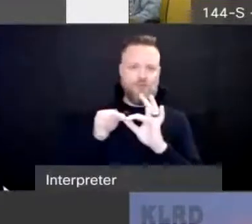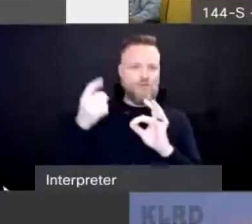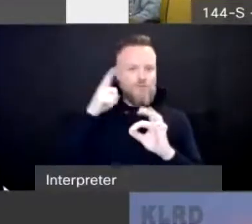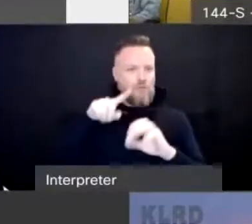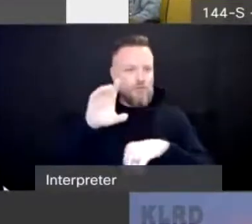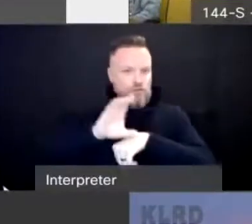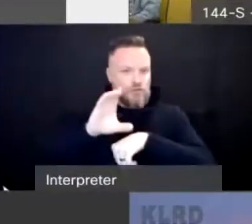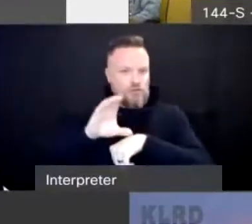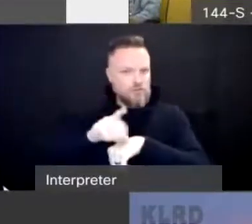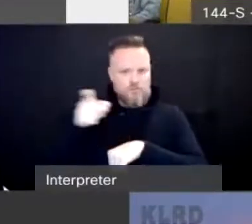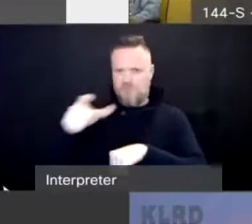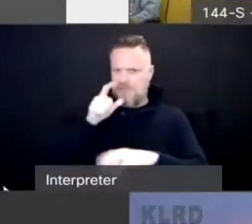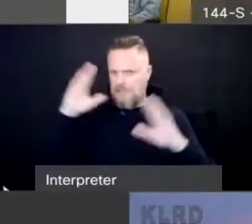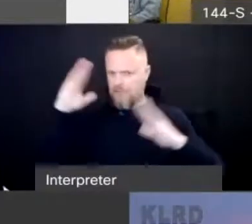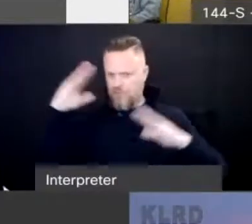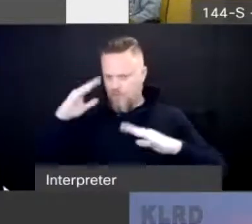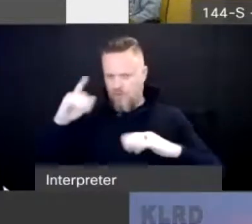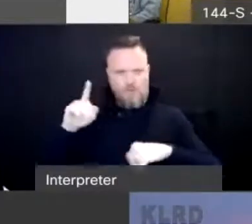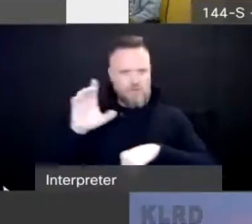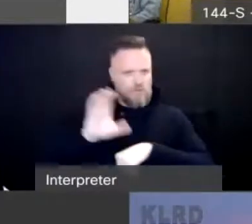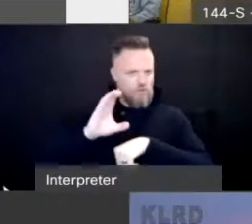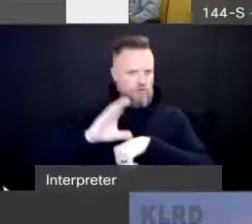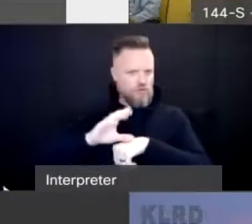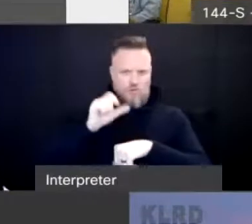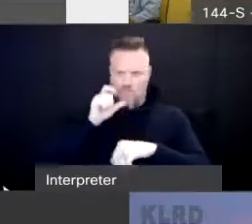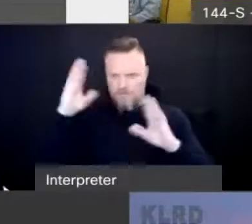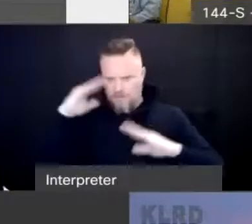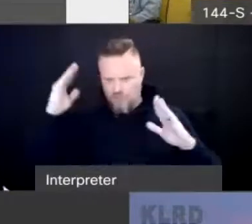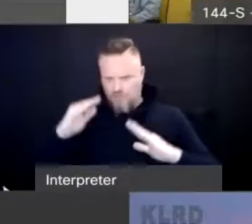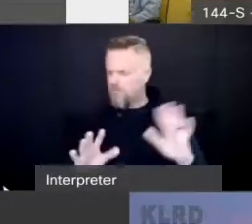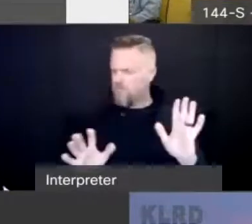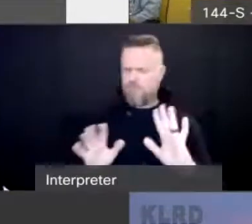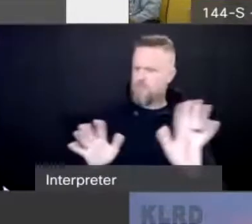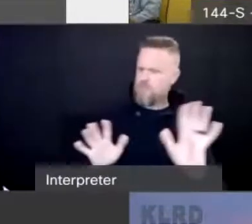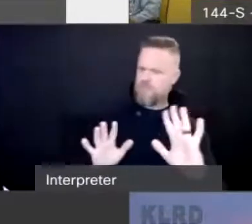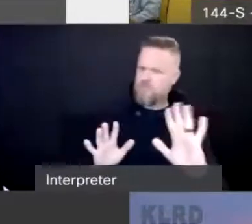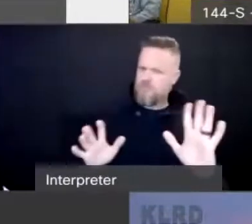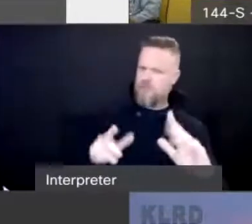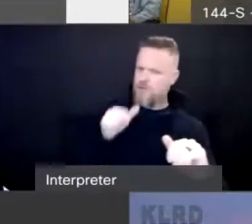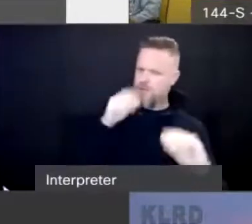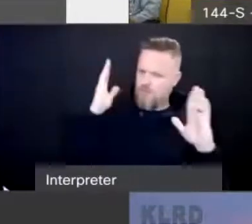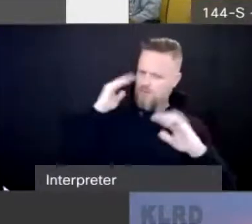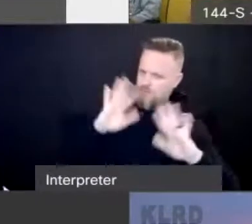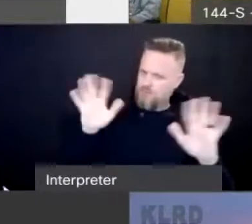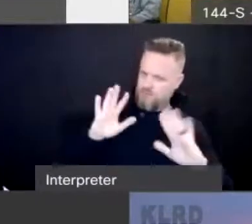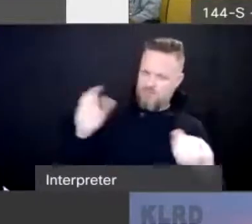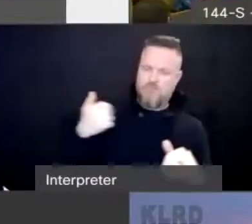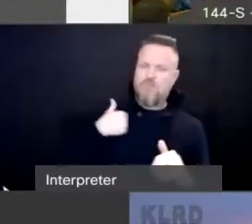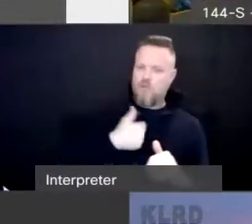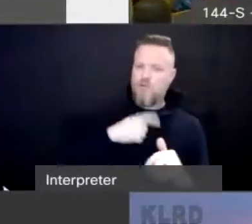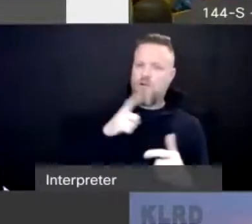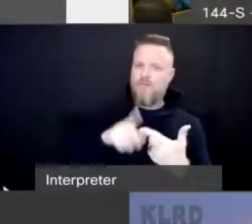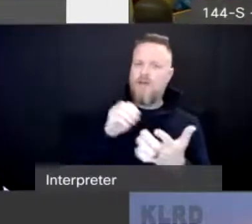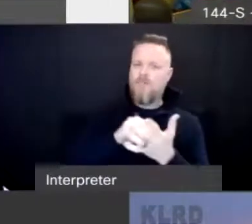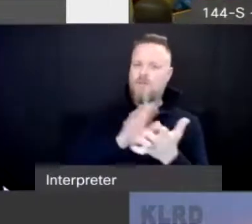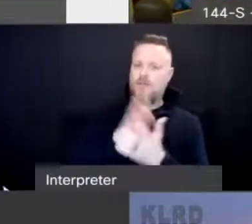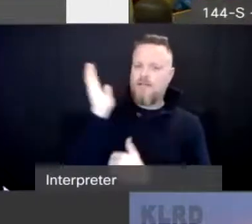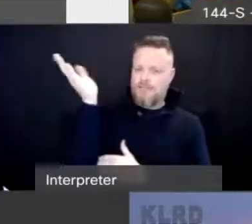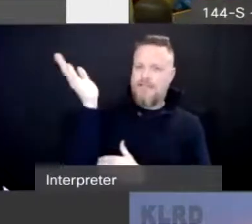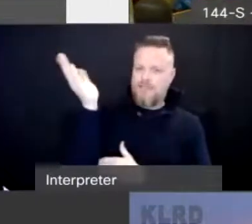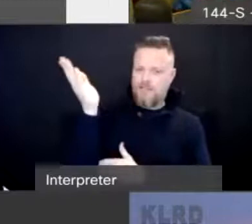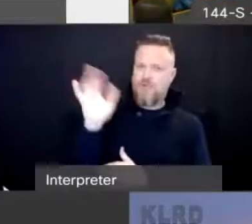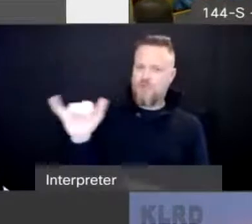she wouldn't be in trouble, the church wouldn't be in trouble. No, they would not. And we did have that in testimony. It is